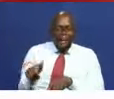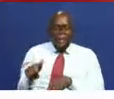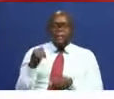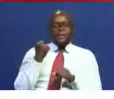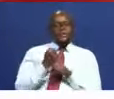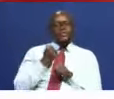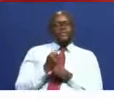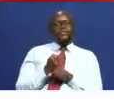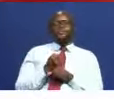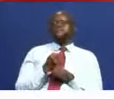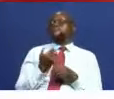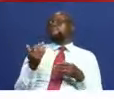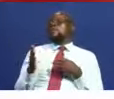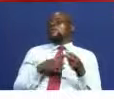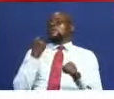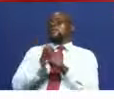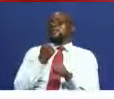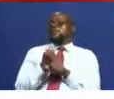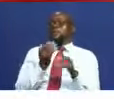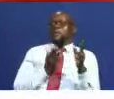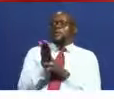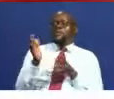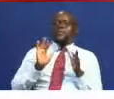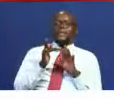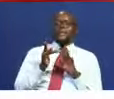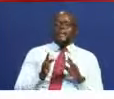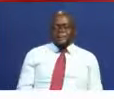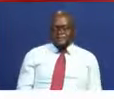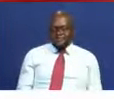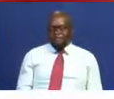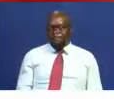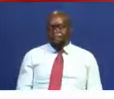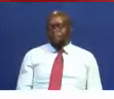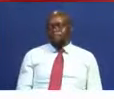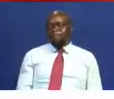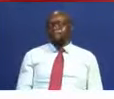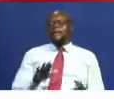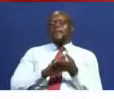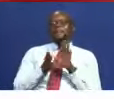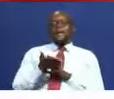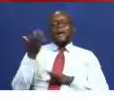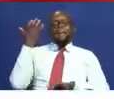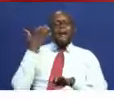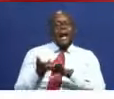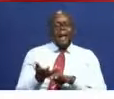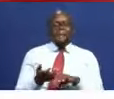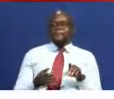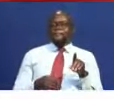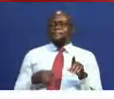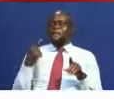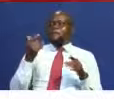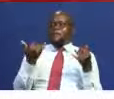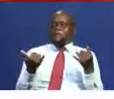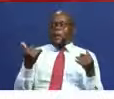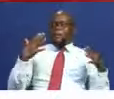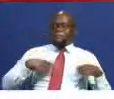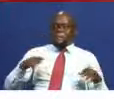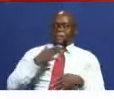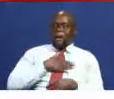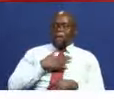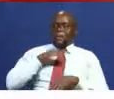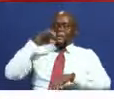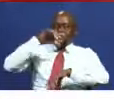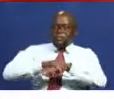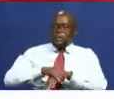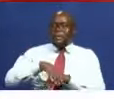do the jobs that they do through the internet. Mr. Speaker, it has become so difficult for our young people even to